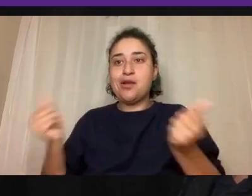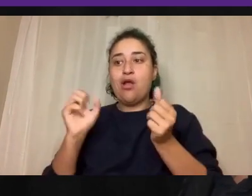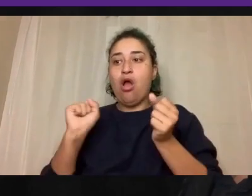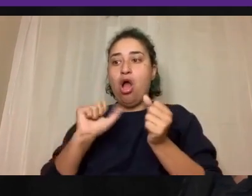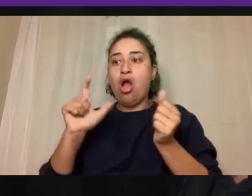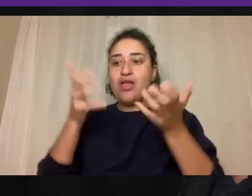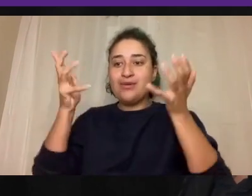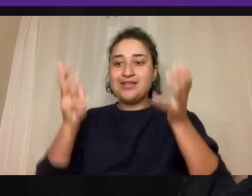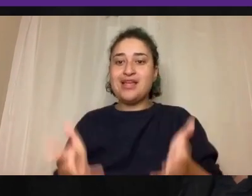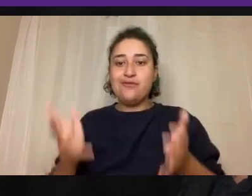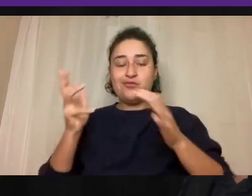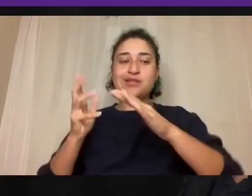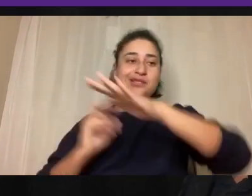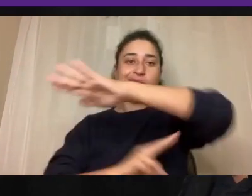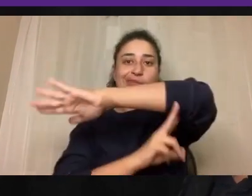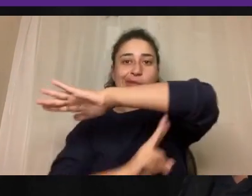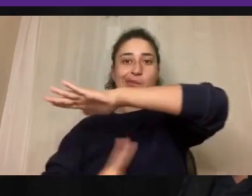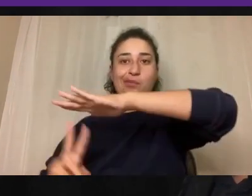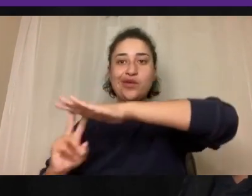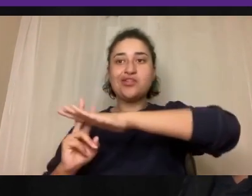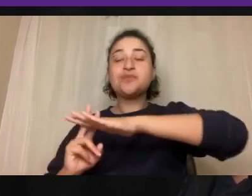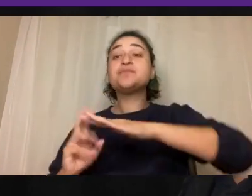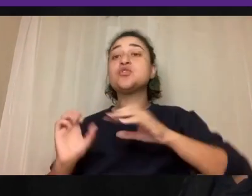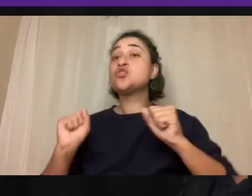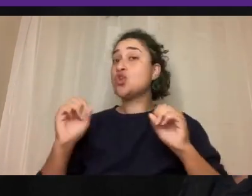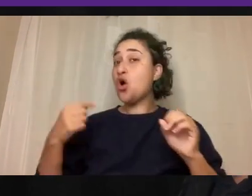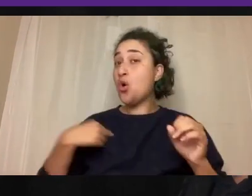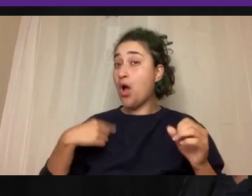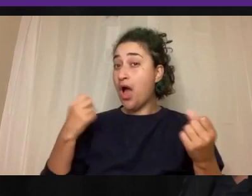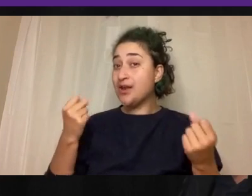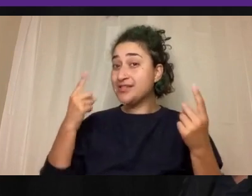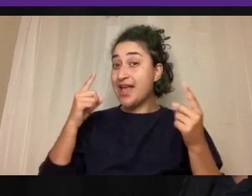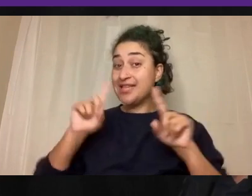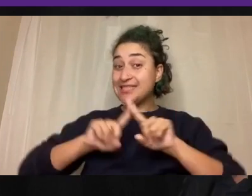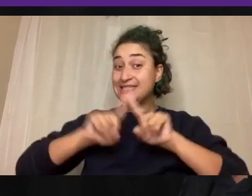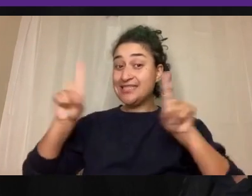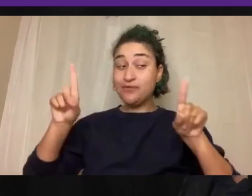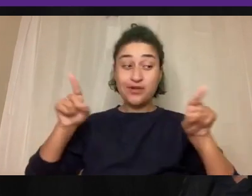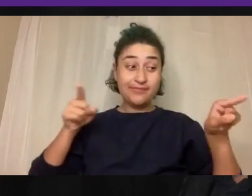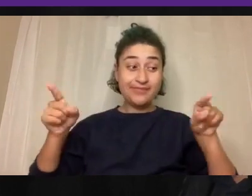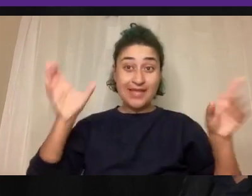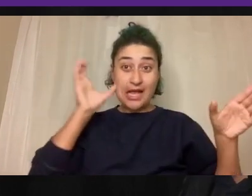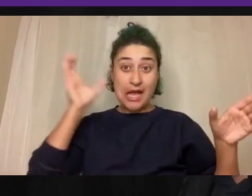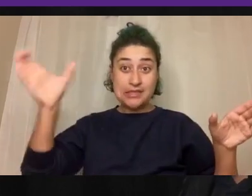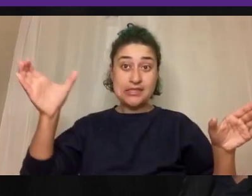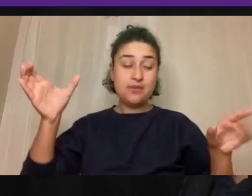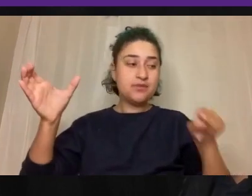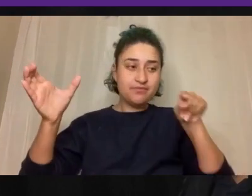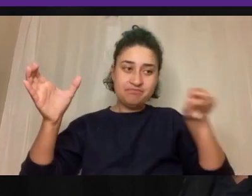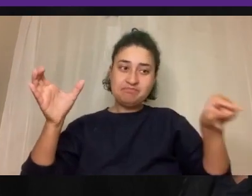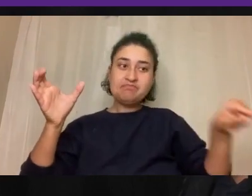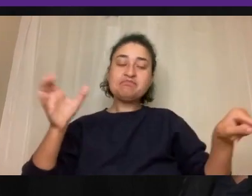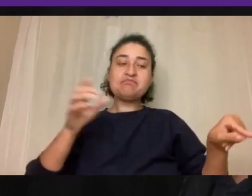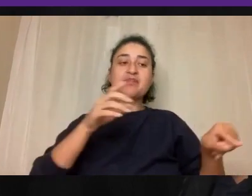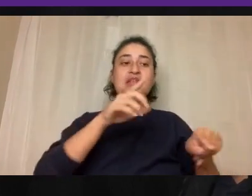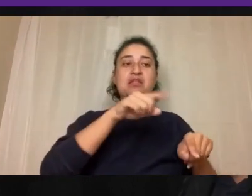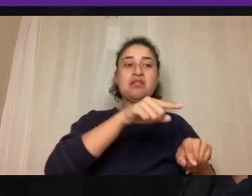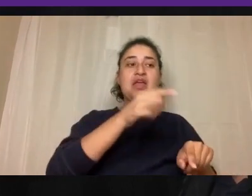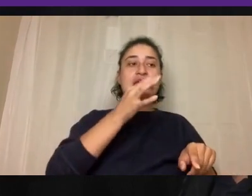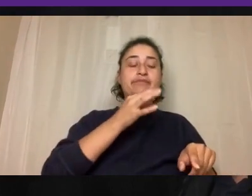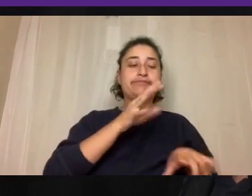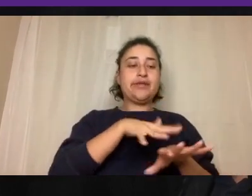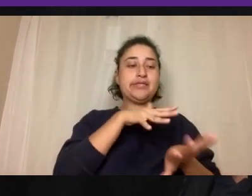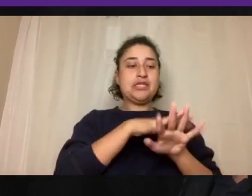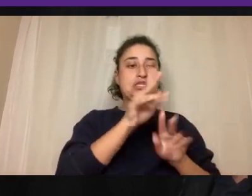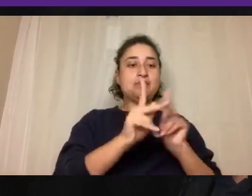bridge. And so I think that that is essential for understanding the ways that Monacan people relate to the land where we're doing this work with them.